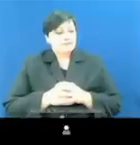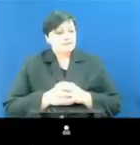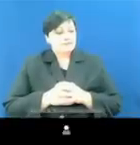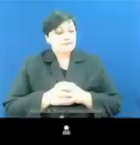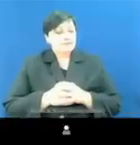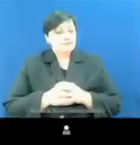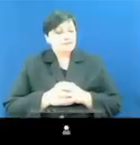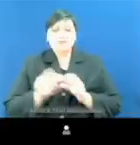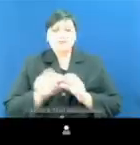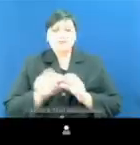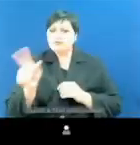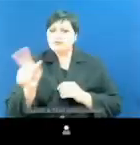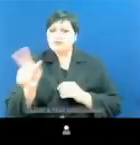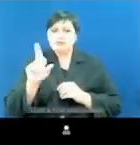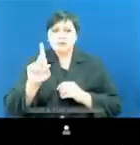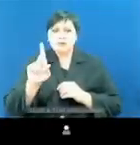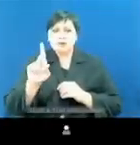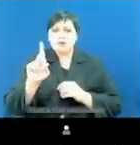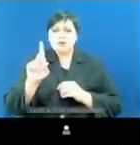Daryl, congratulations.